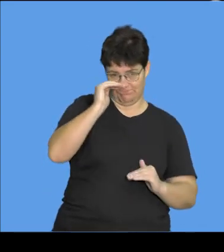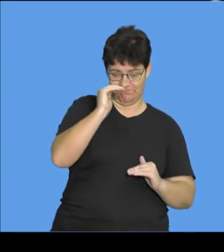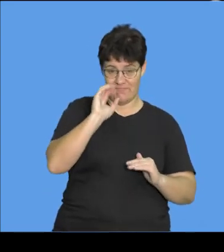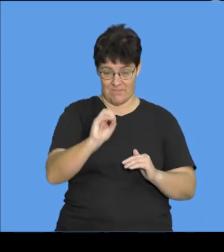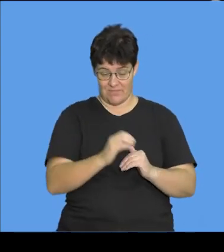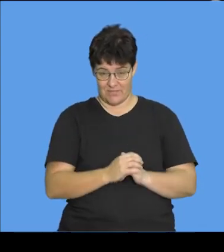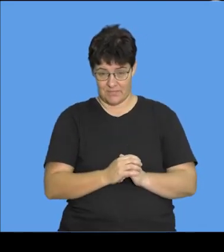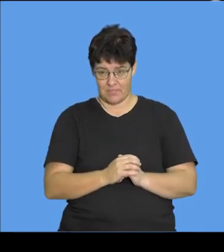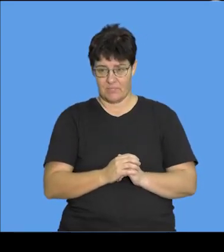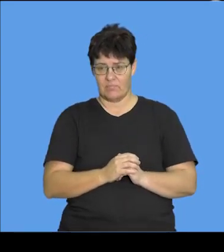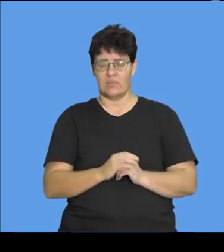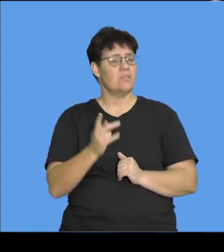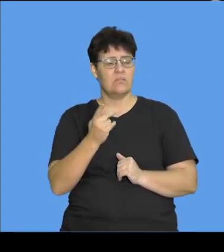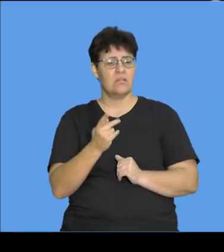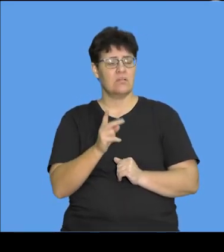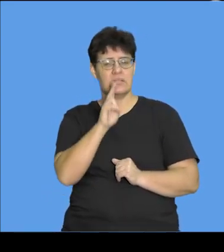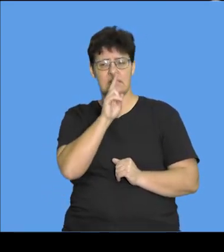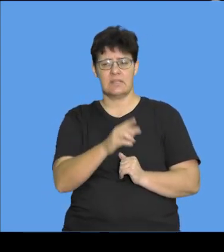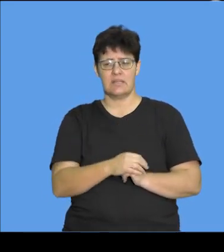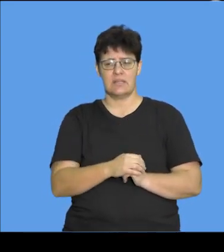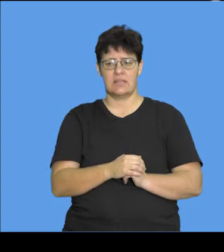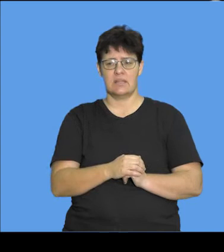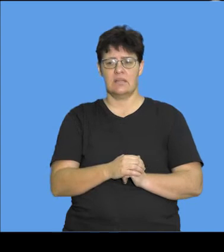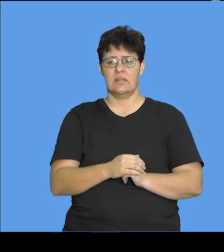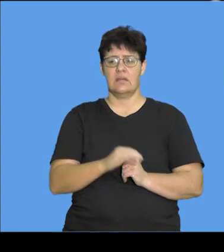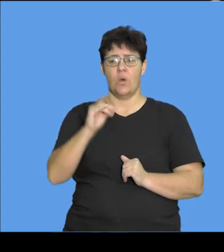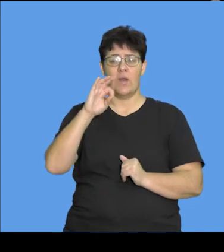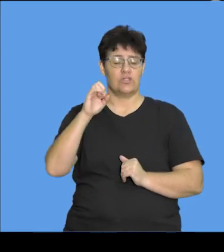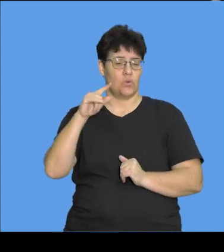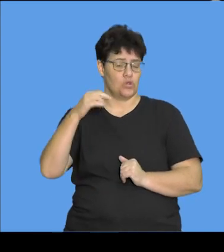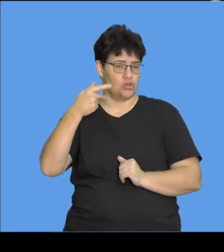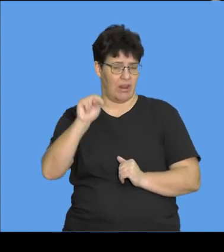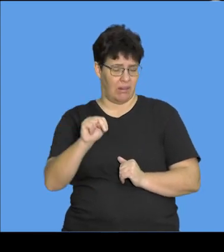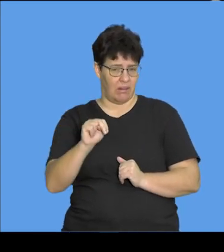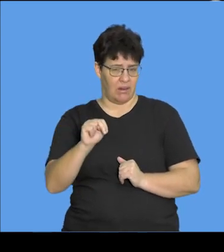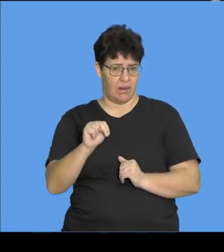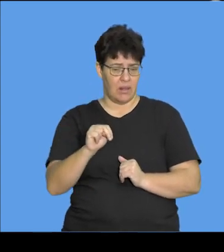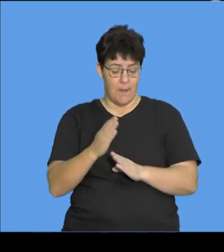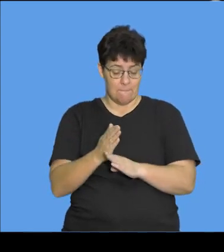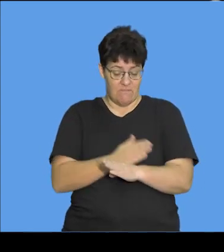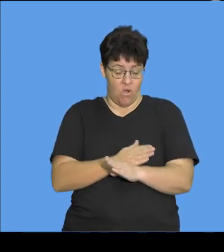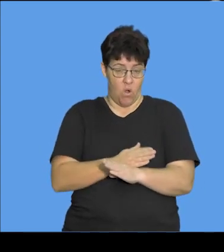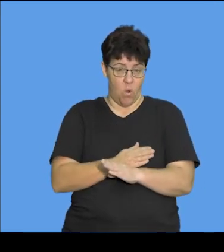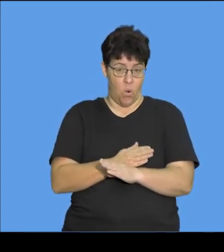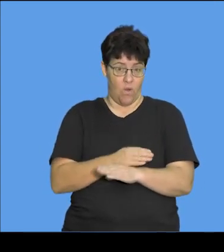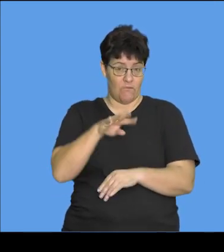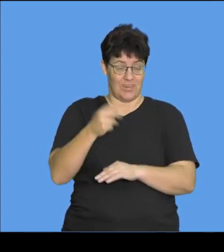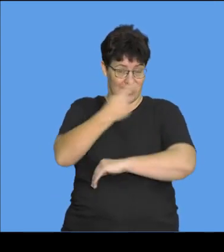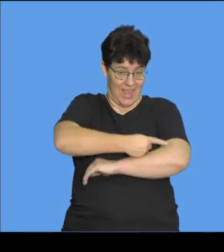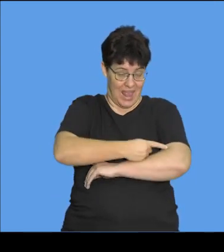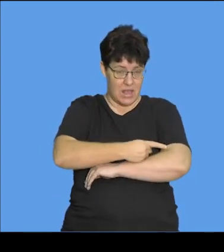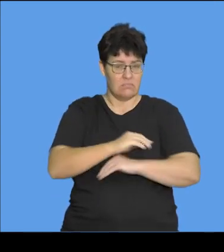Let's try and understand what happens with the increase in estrogen just before day 14. We find that around day